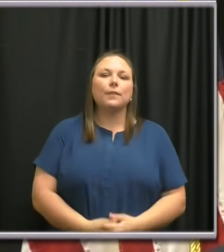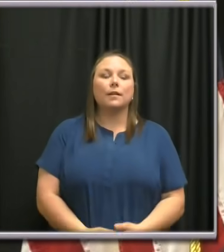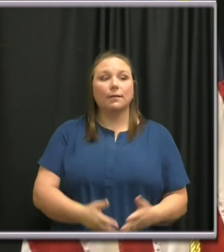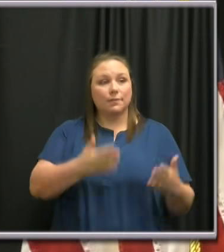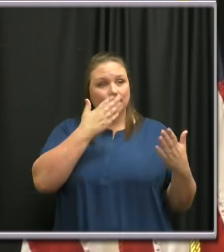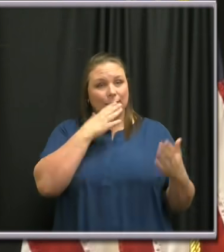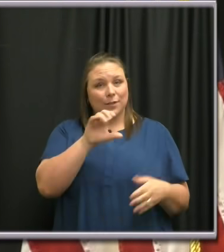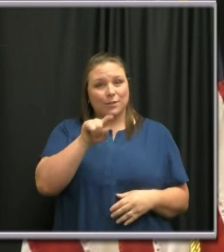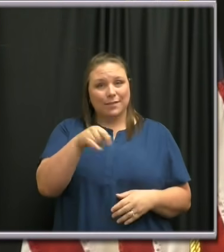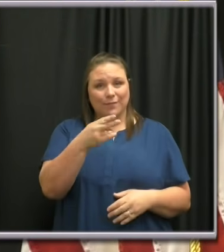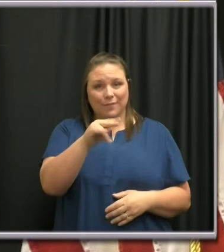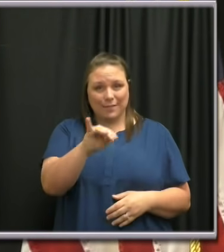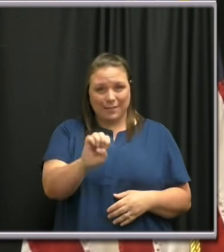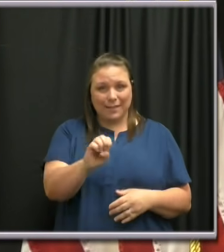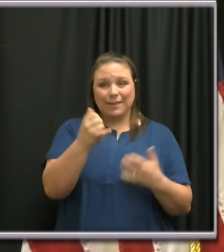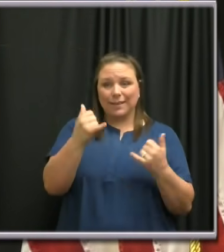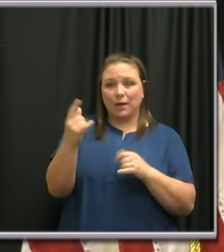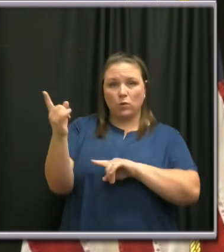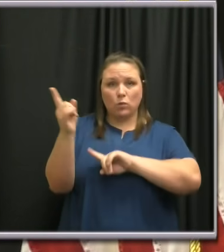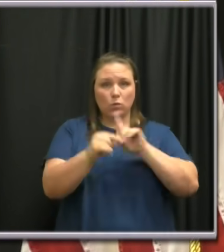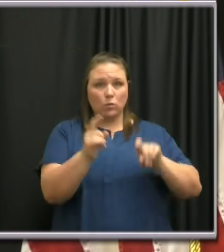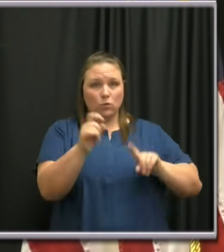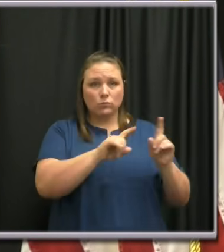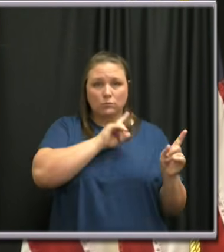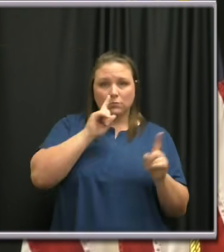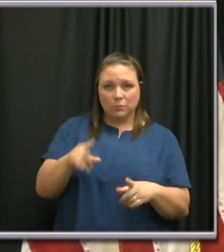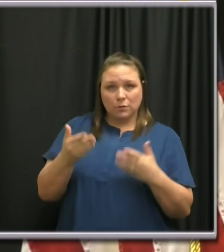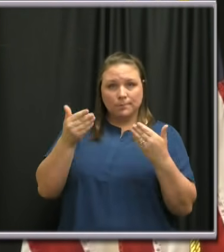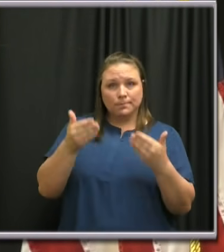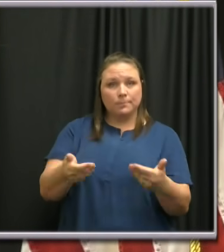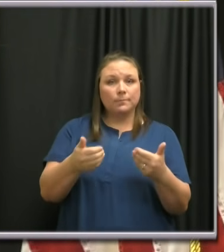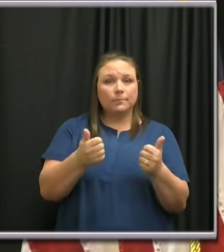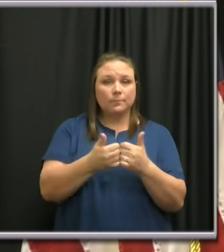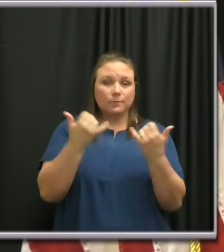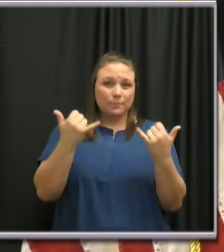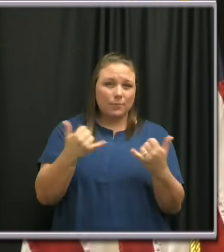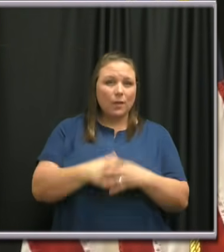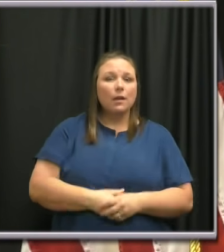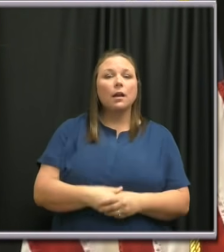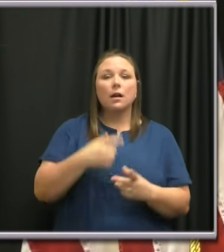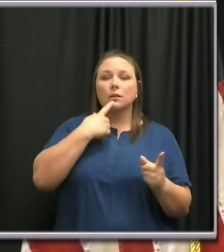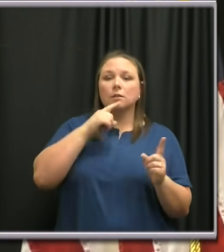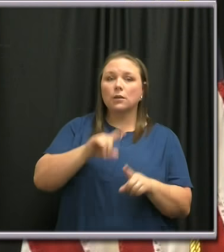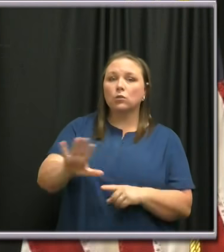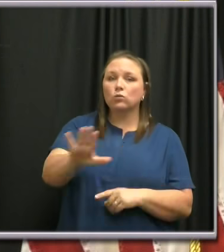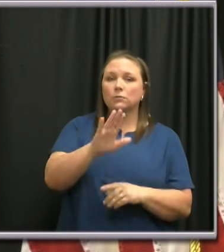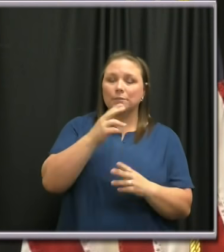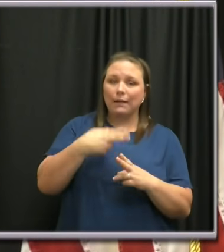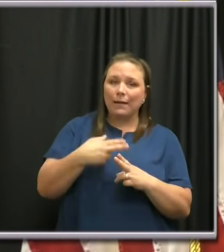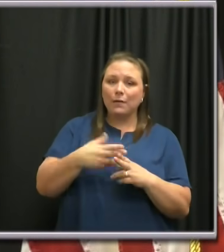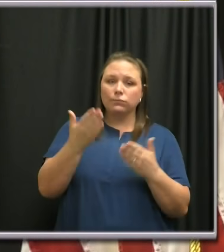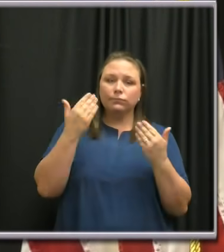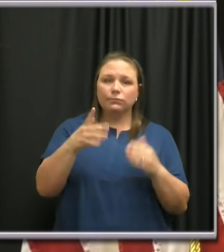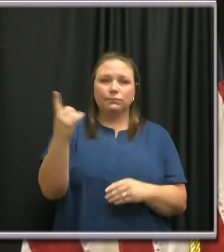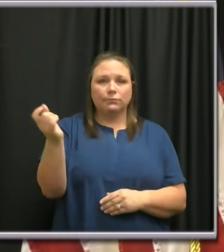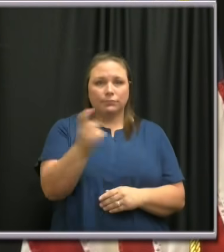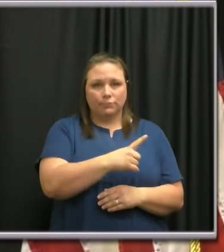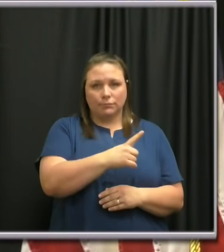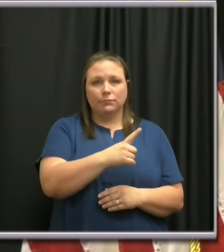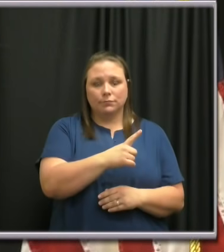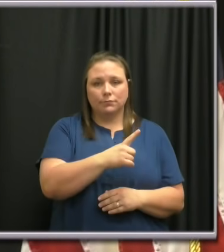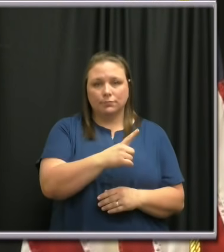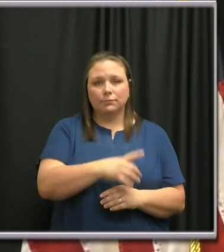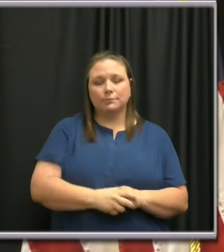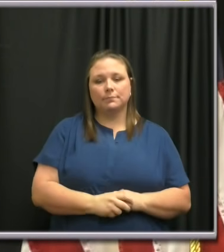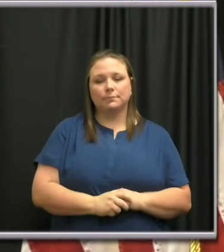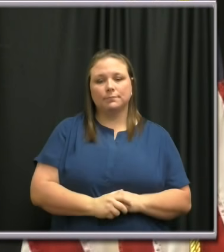Thank you, Stephanie. We will now start the Q&A segment of today's briefing. As I announce your name, you may proceed by asking your question